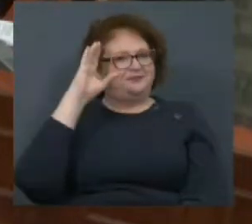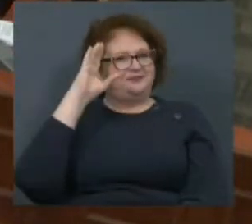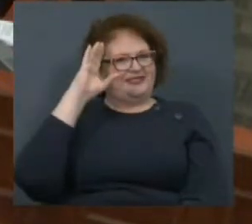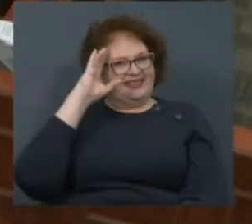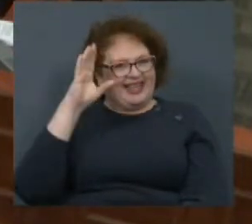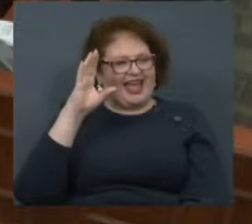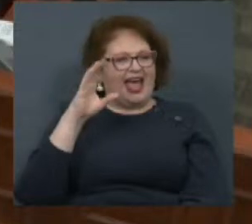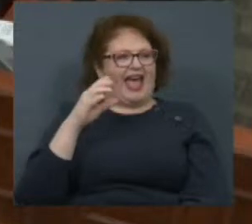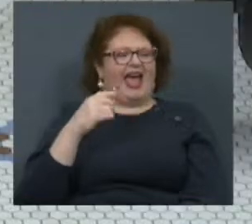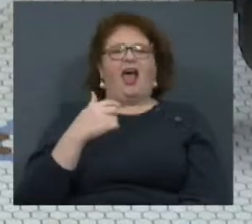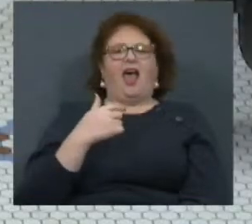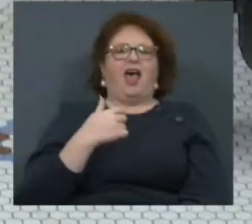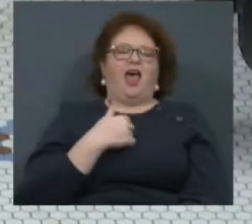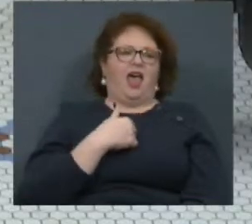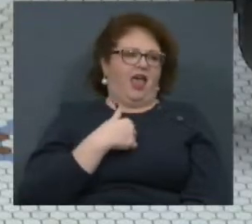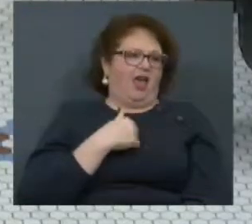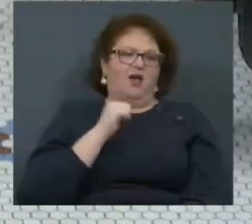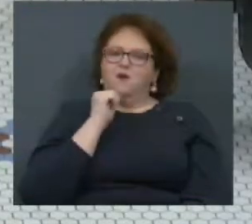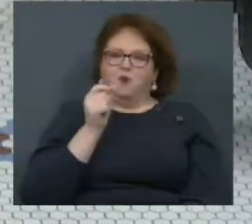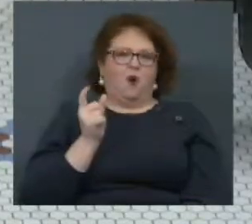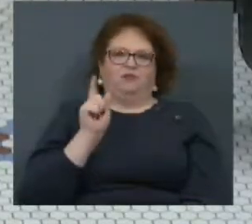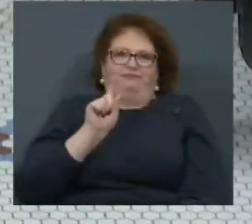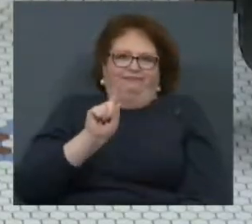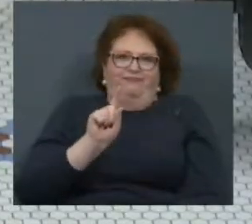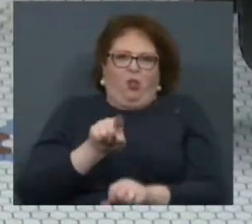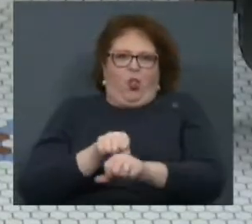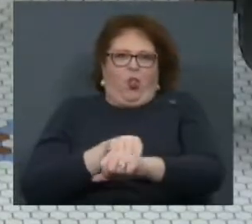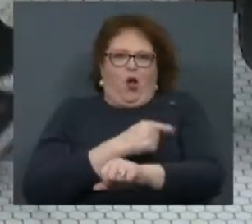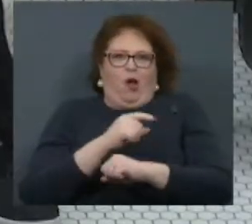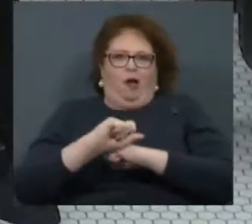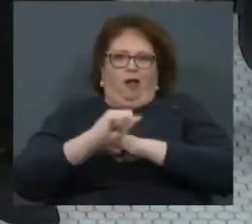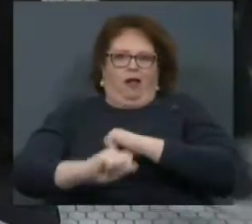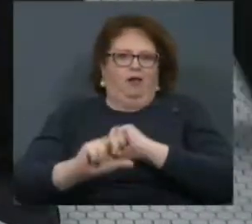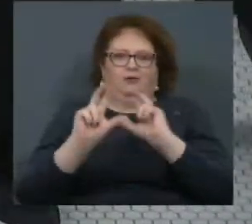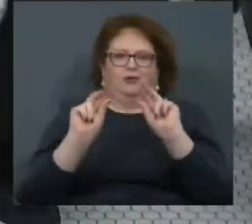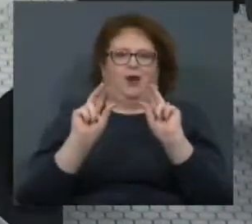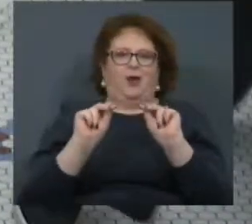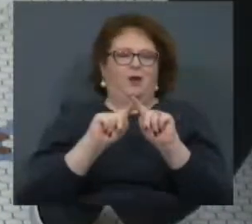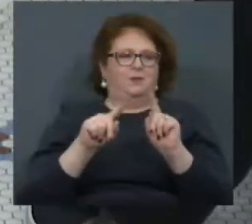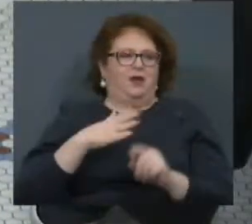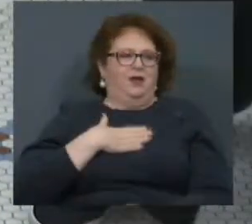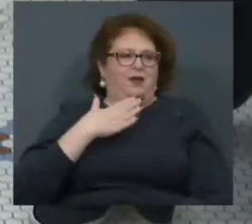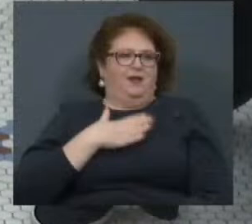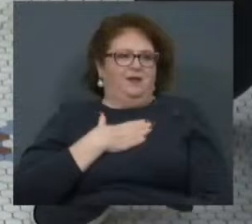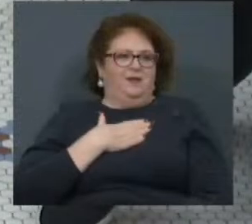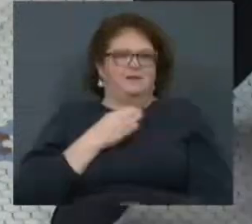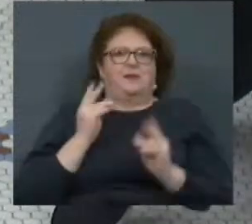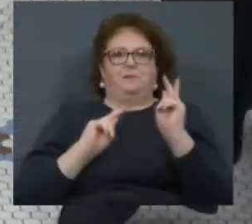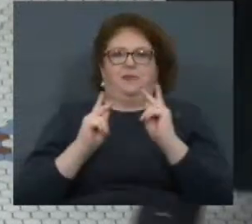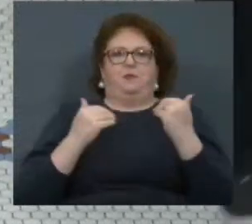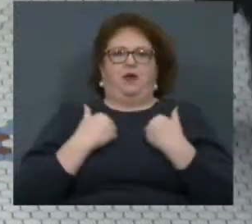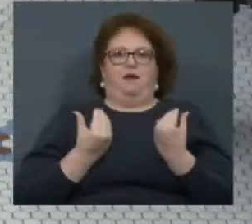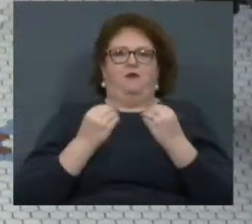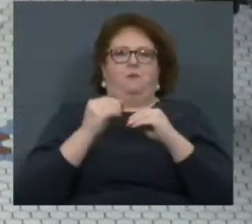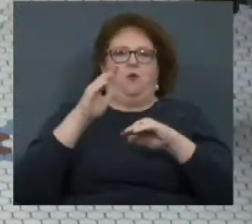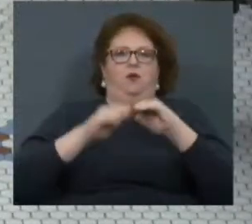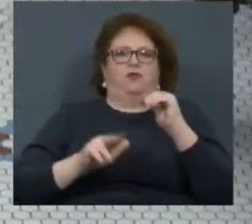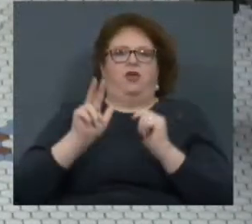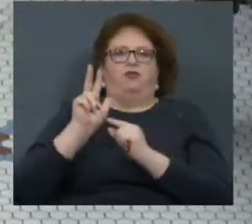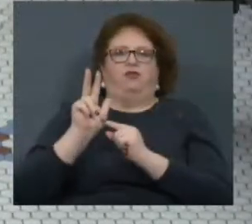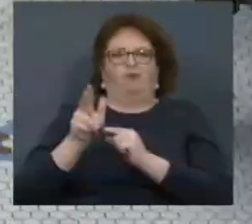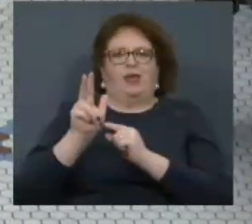Hello, I won't be up here long, but I'm glad to know that people got more than 3 minutes